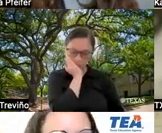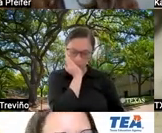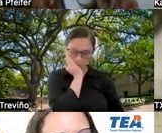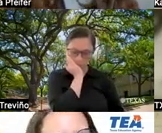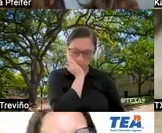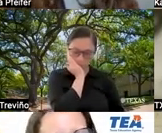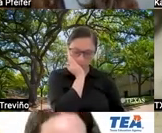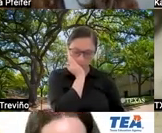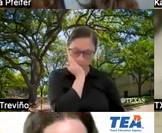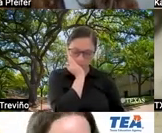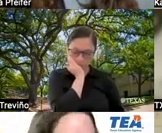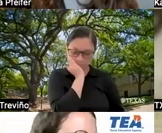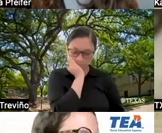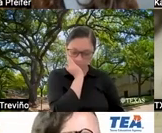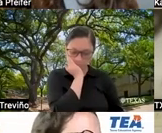unmute. There you go.